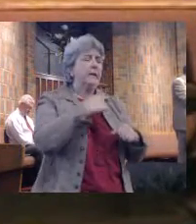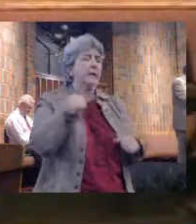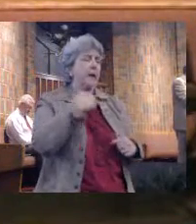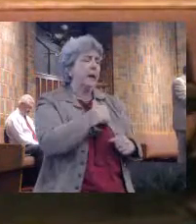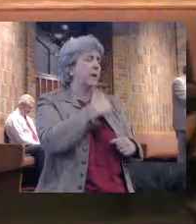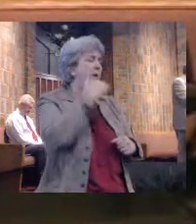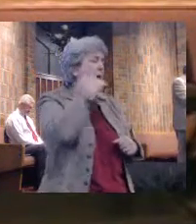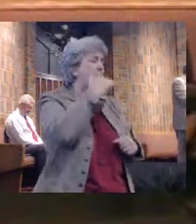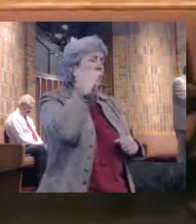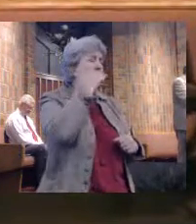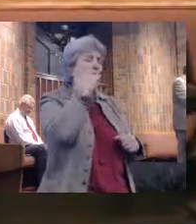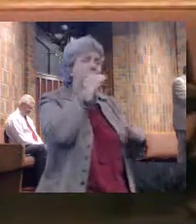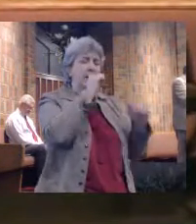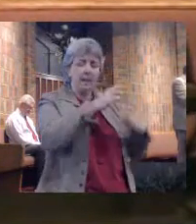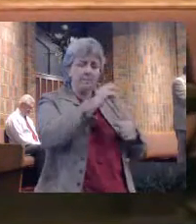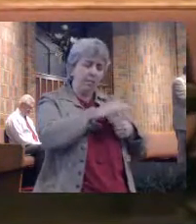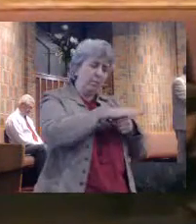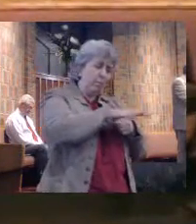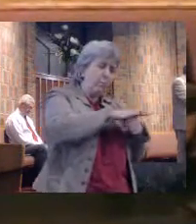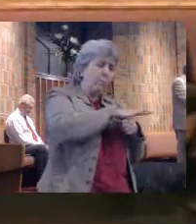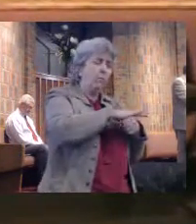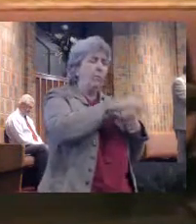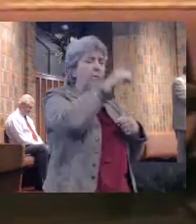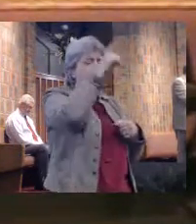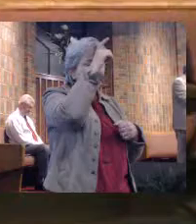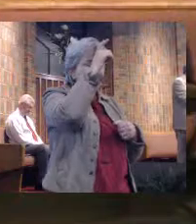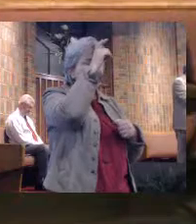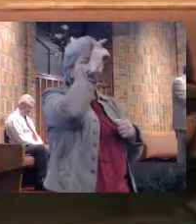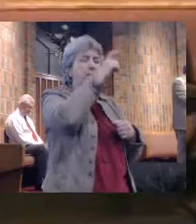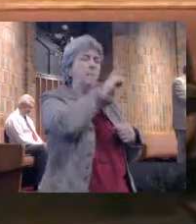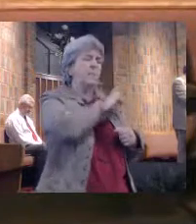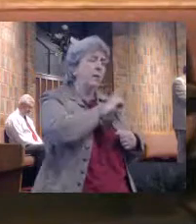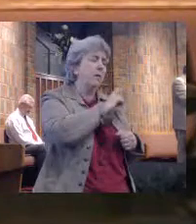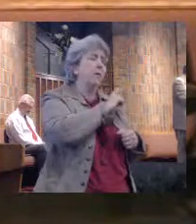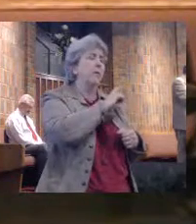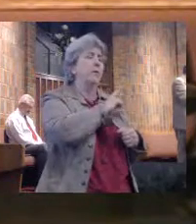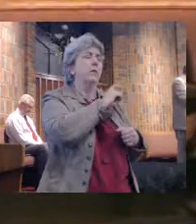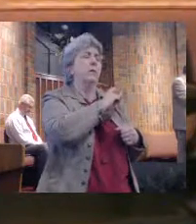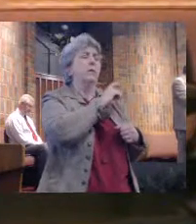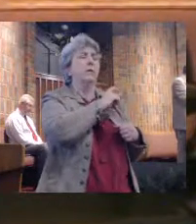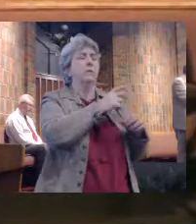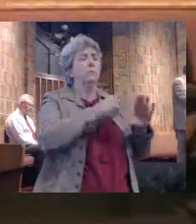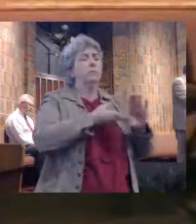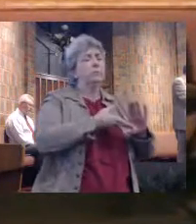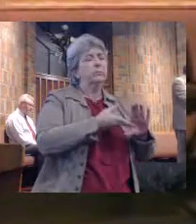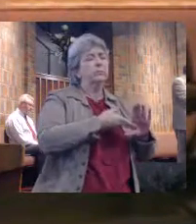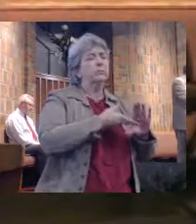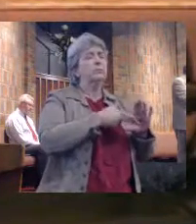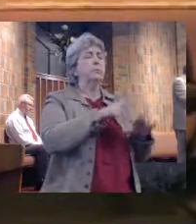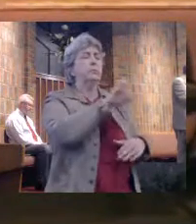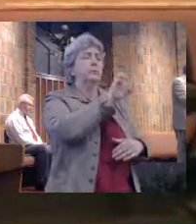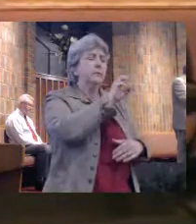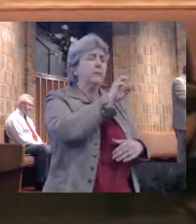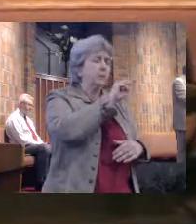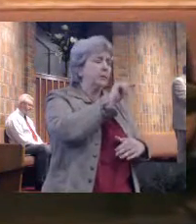it be local from fire, police, rescue, EMTs,